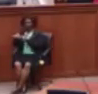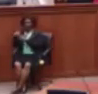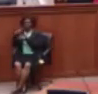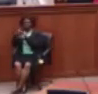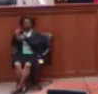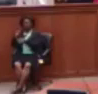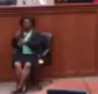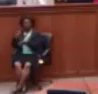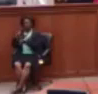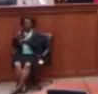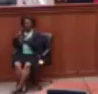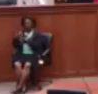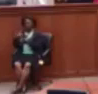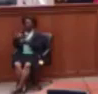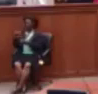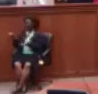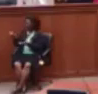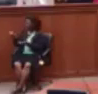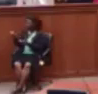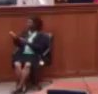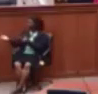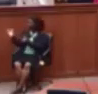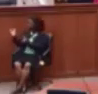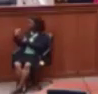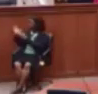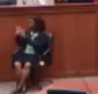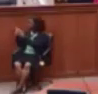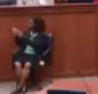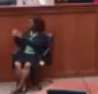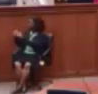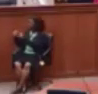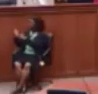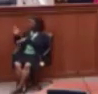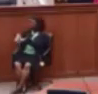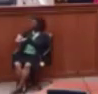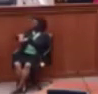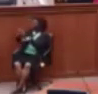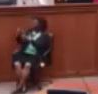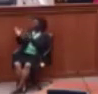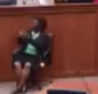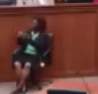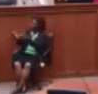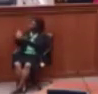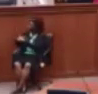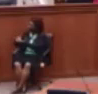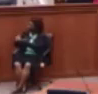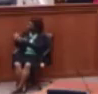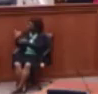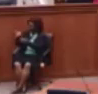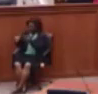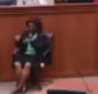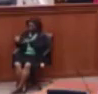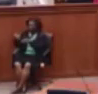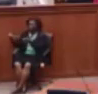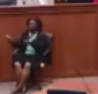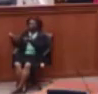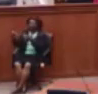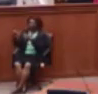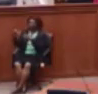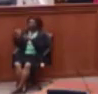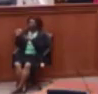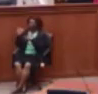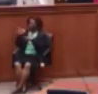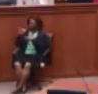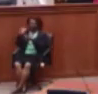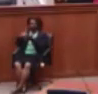regional teams, and then in the afternoon I'm basically going to the same meeting with my Carl Perkins team. And then sometimes I'll go one week, the